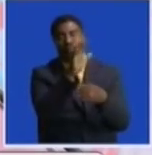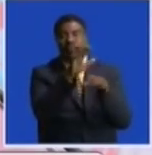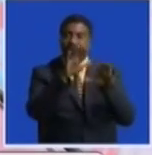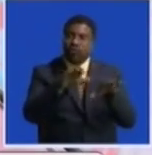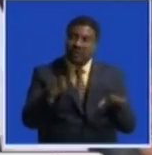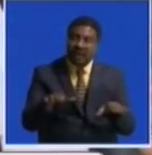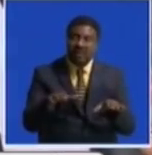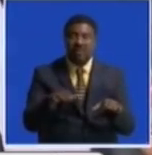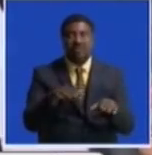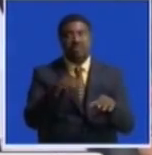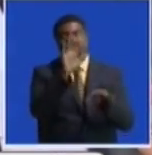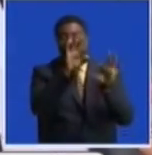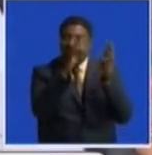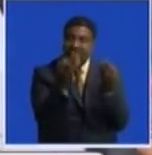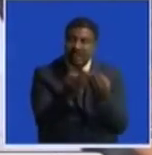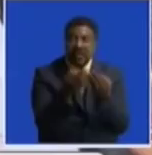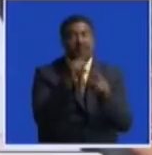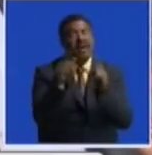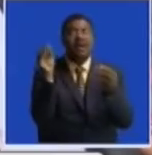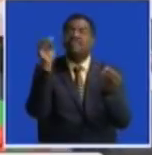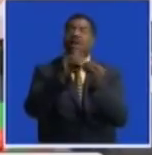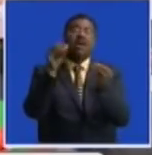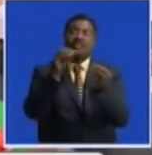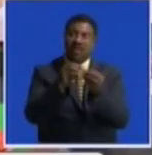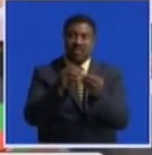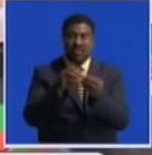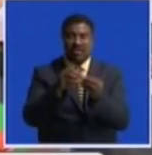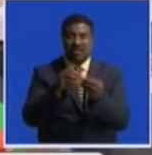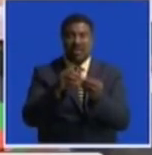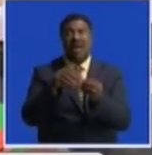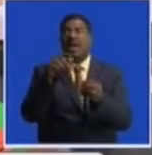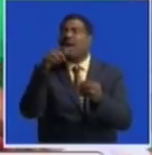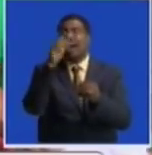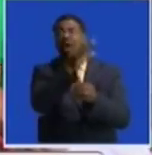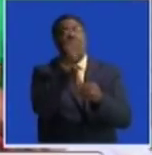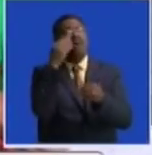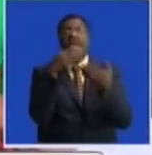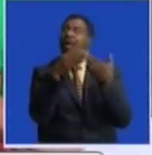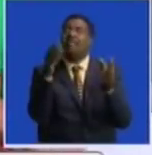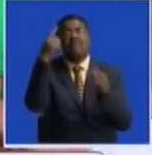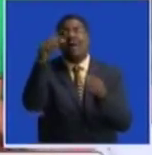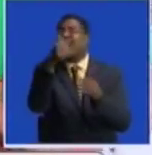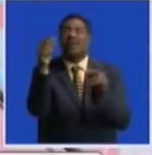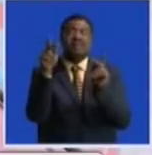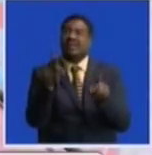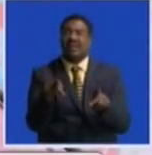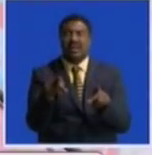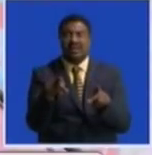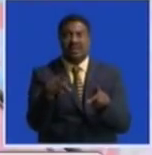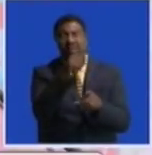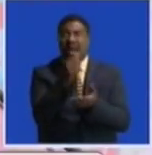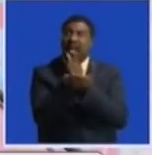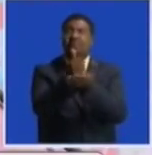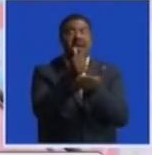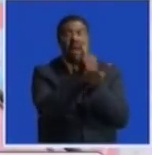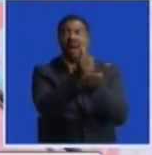even beyond. Her home was open to everyone, to the vulnerable. She extended a helping hand in